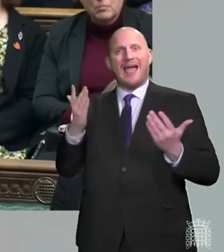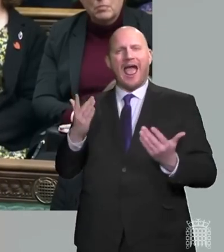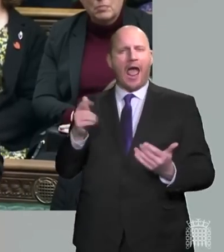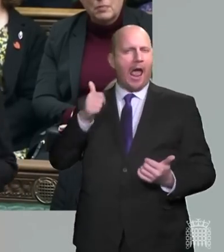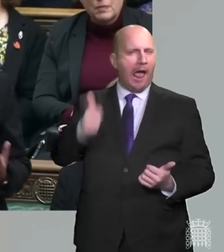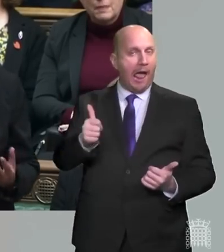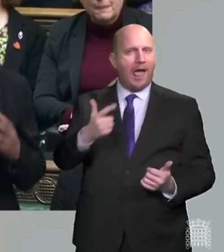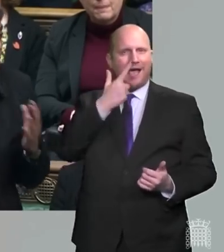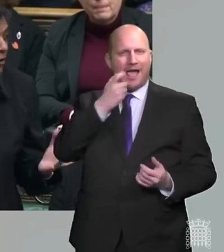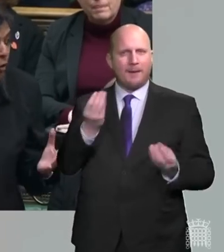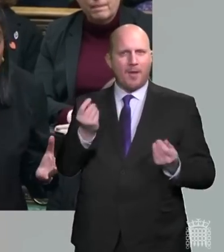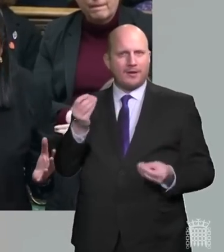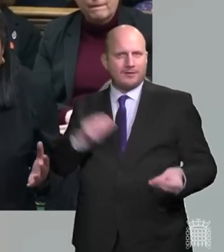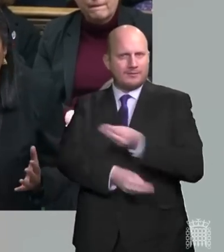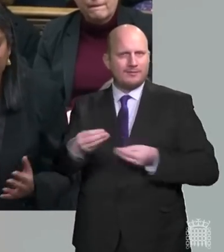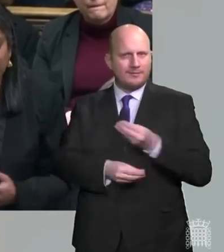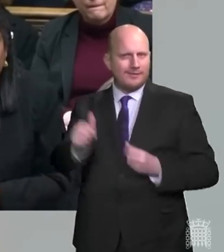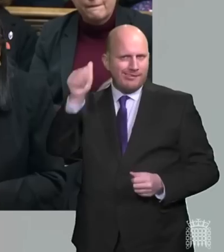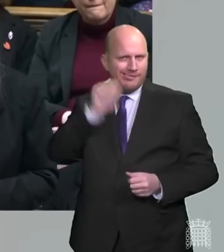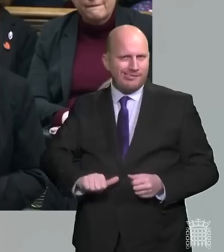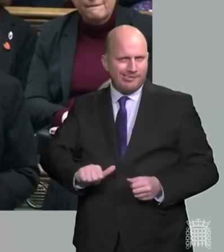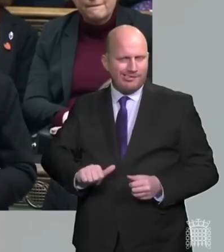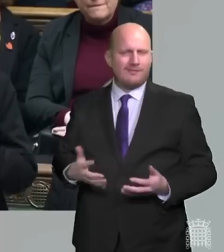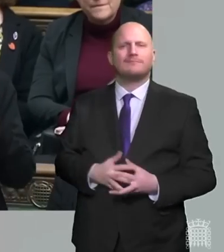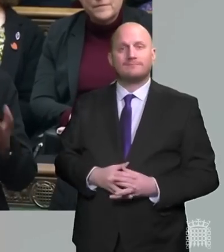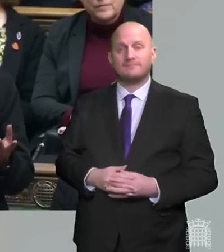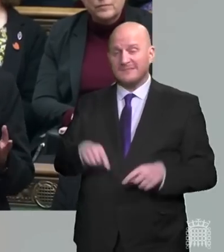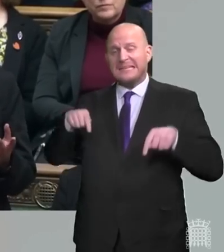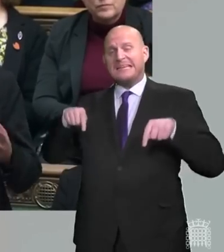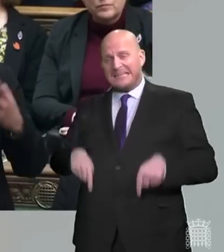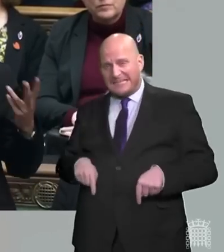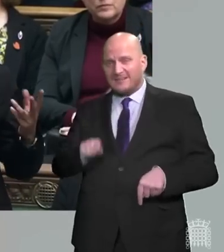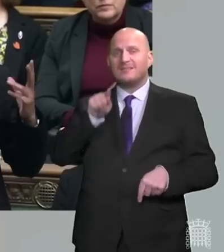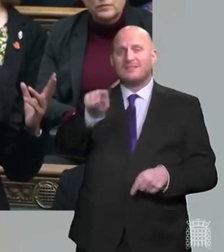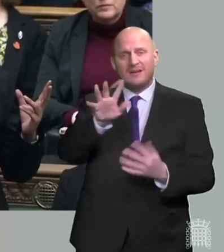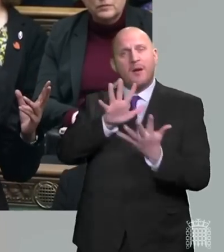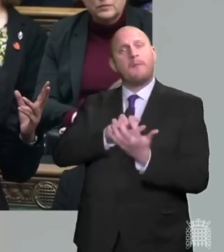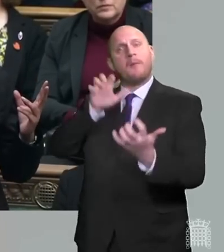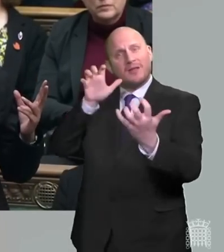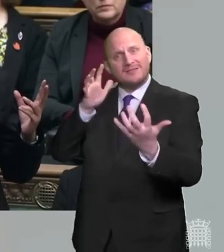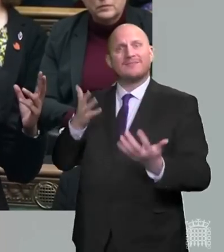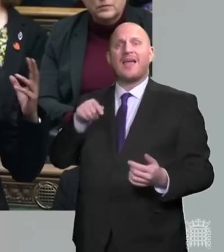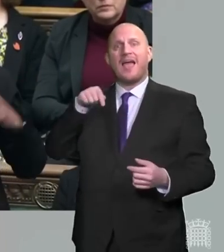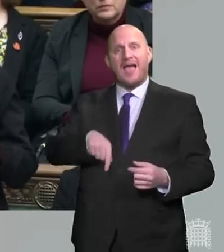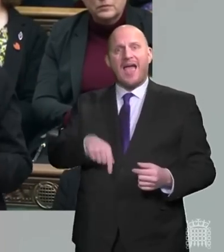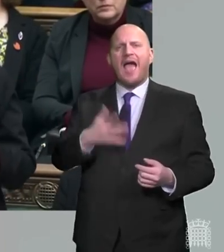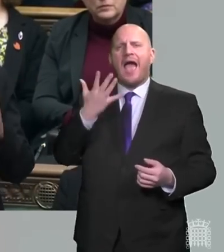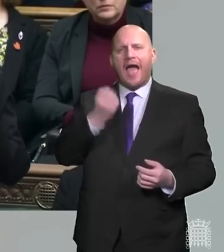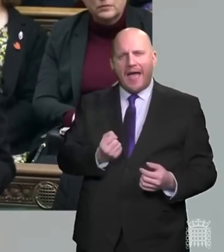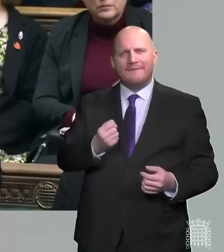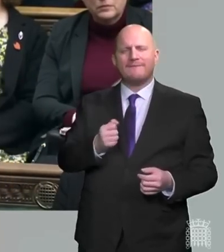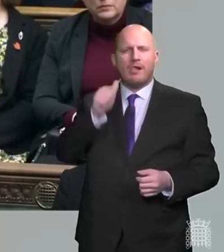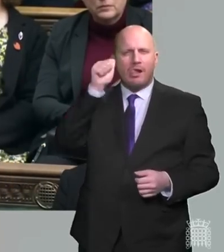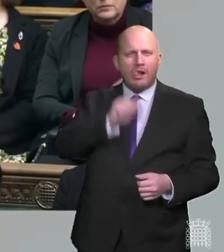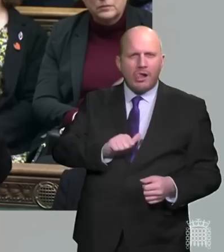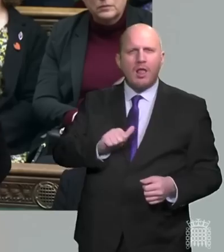there are relatives of regimes that we all condemn on both sides of this House that are running bogus Islamic centres just as fronts